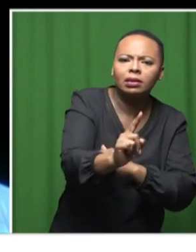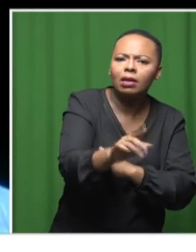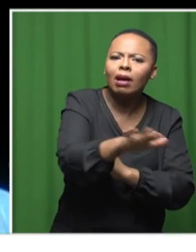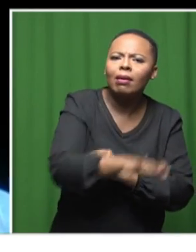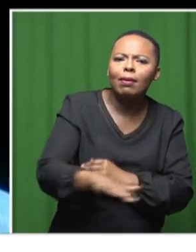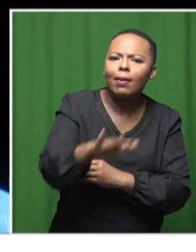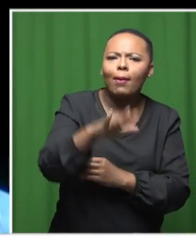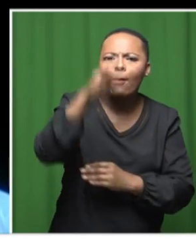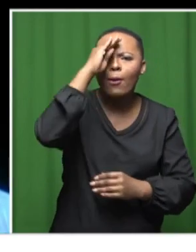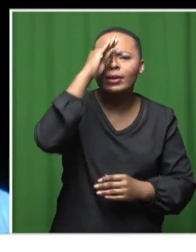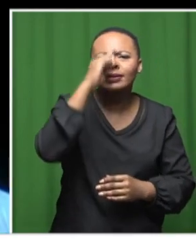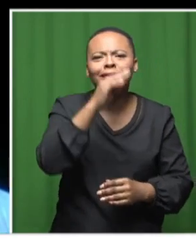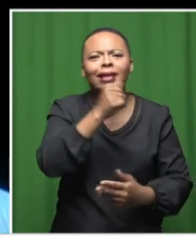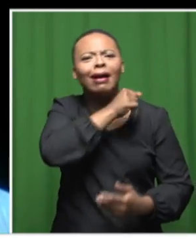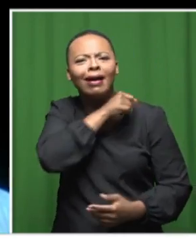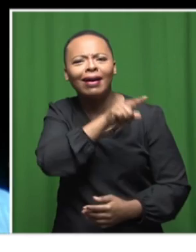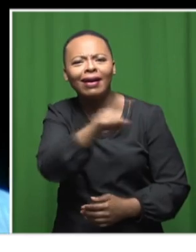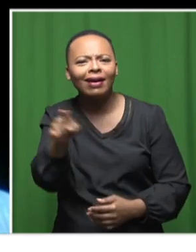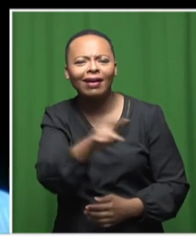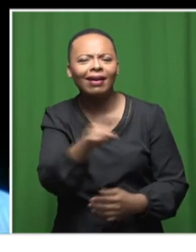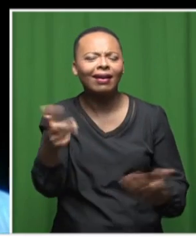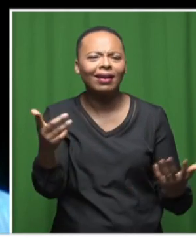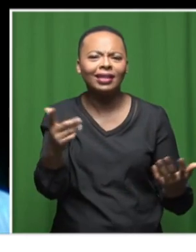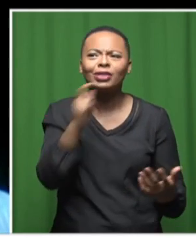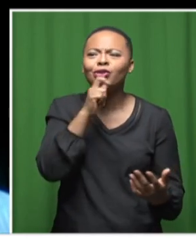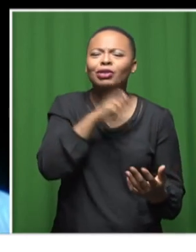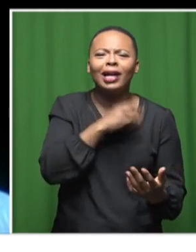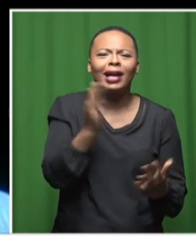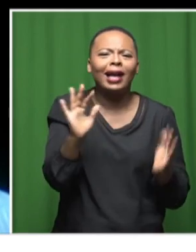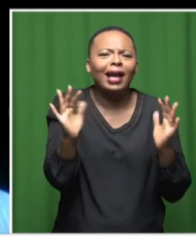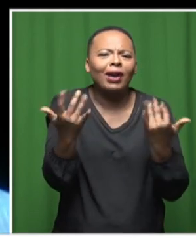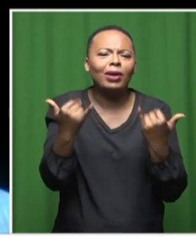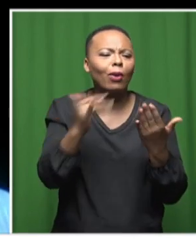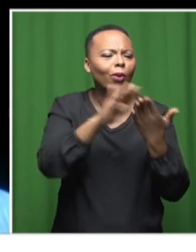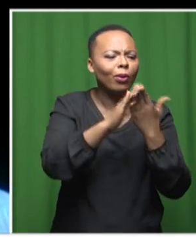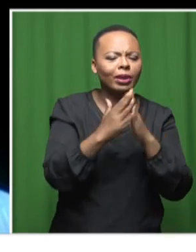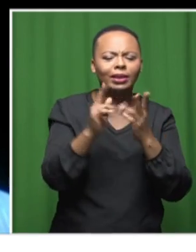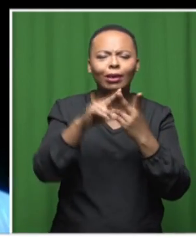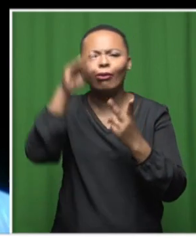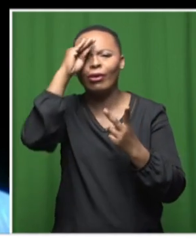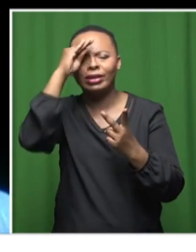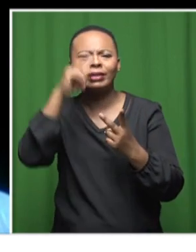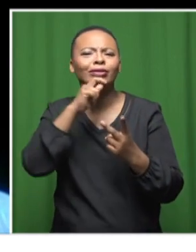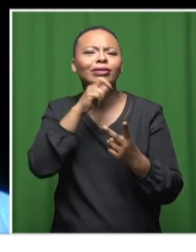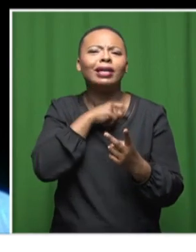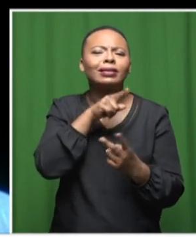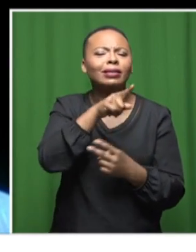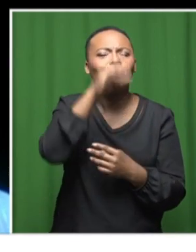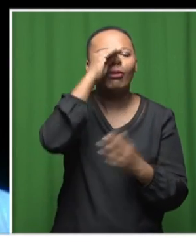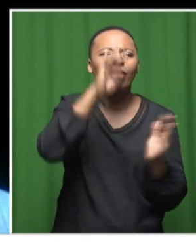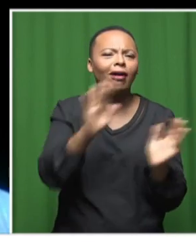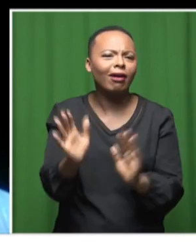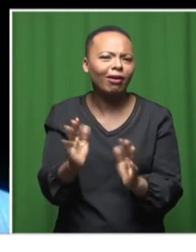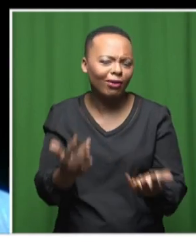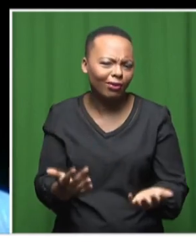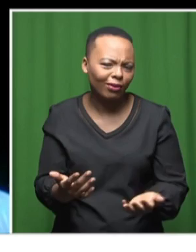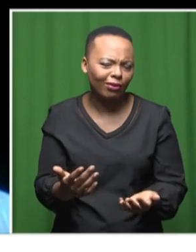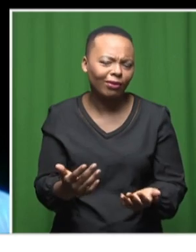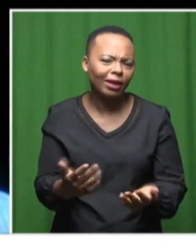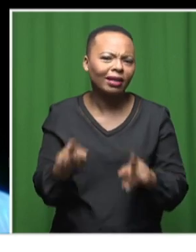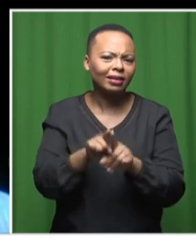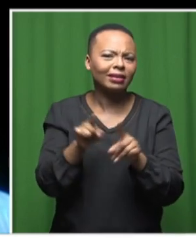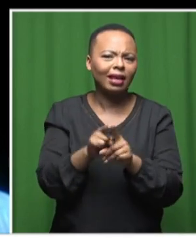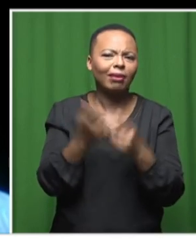then basically deal with the trust deficit between the community and the police, not just about